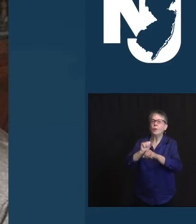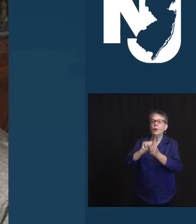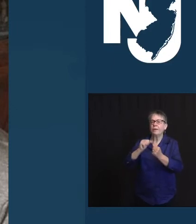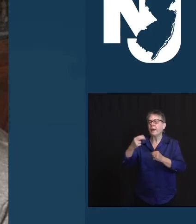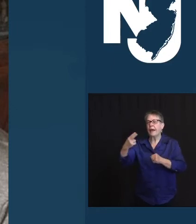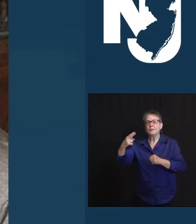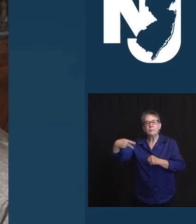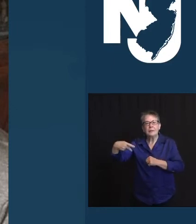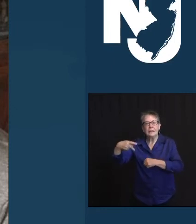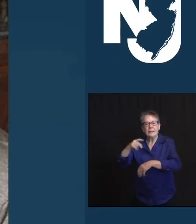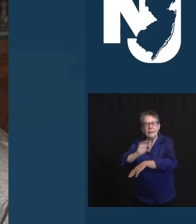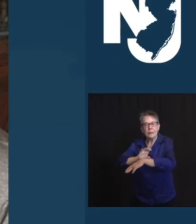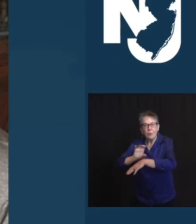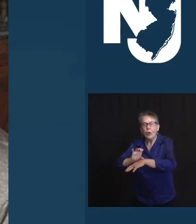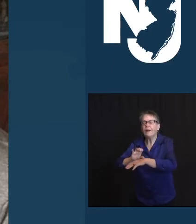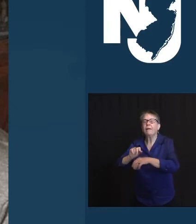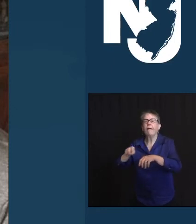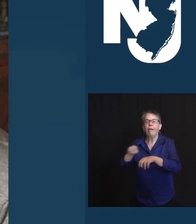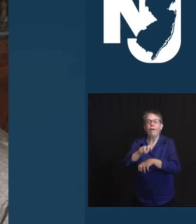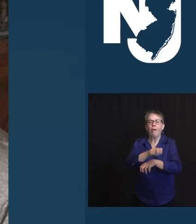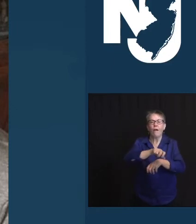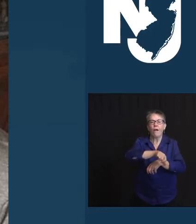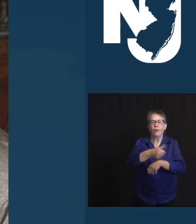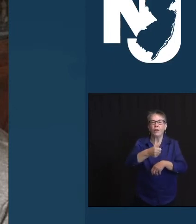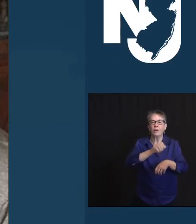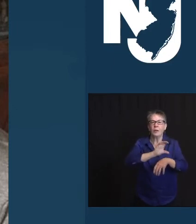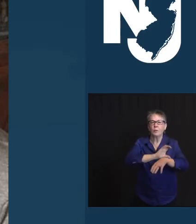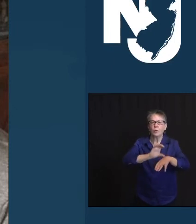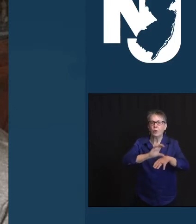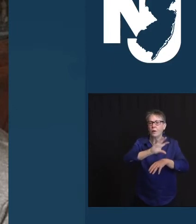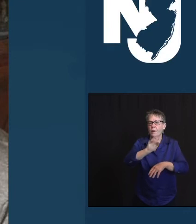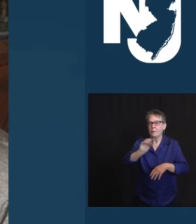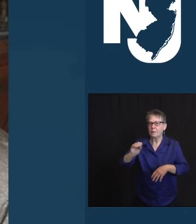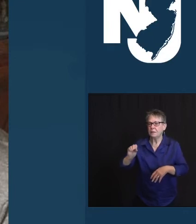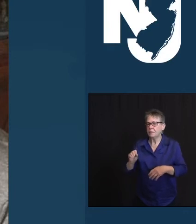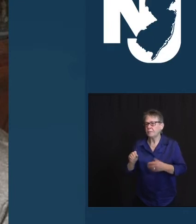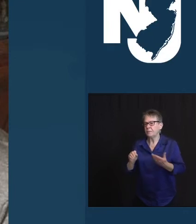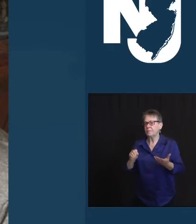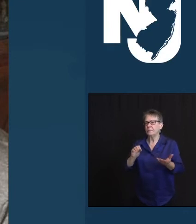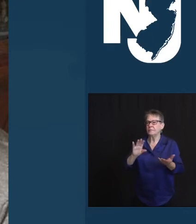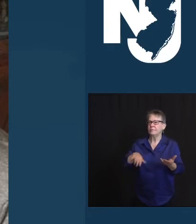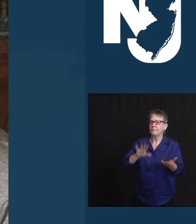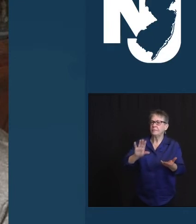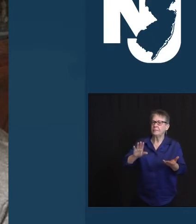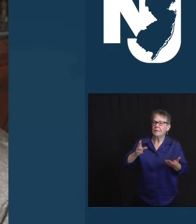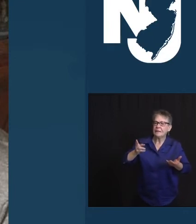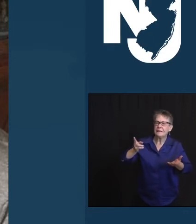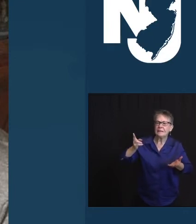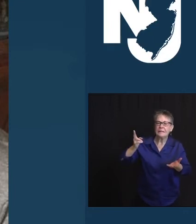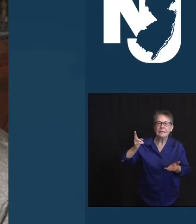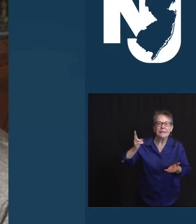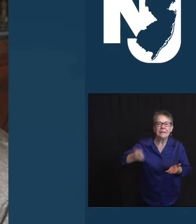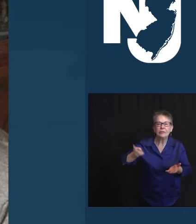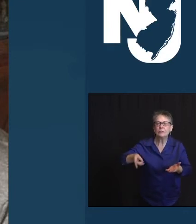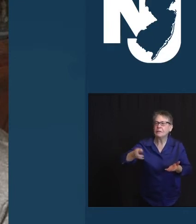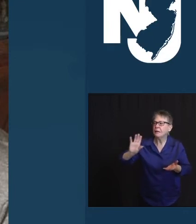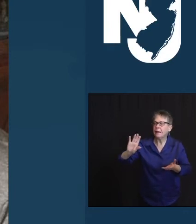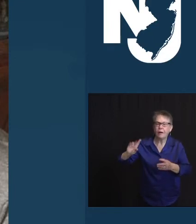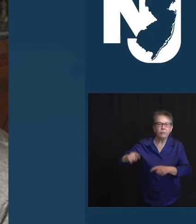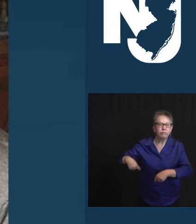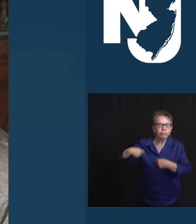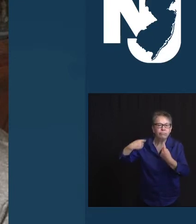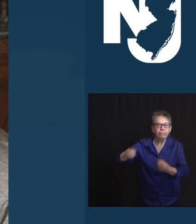Technologies. Always proud of his roots and heritage, Franco was an active parishioner at Our Lady of Assumption Church, served as the